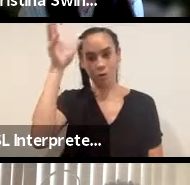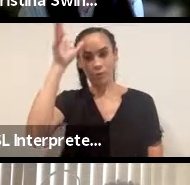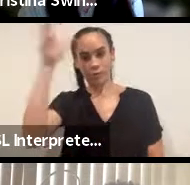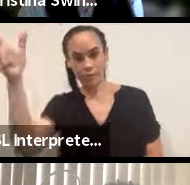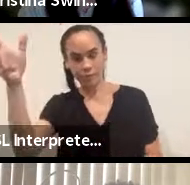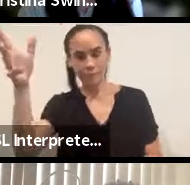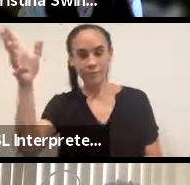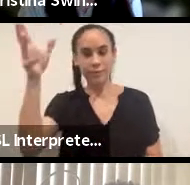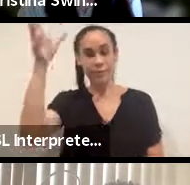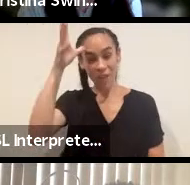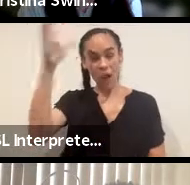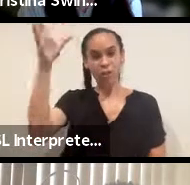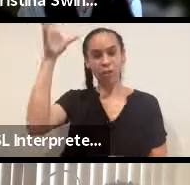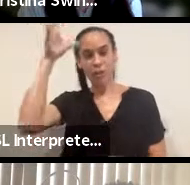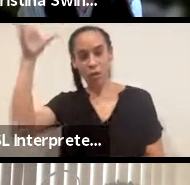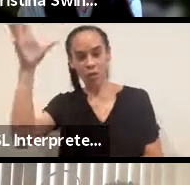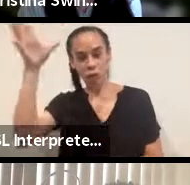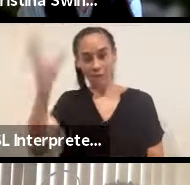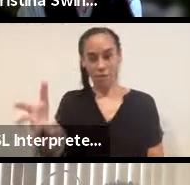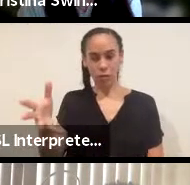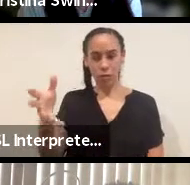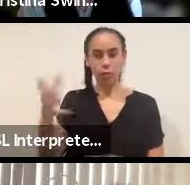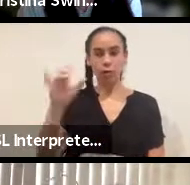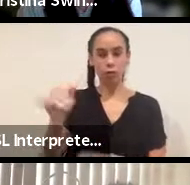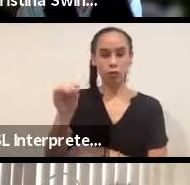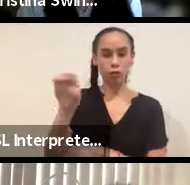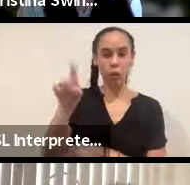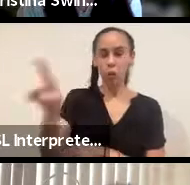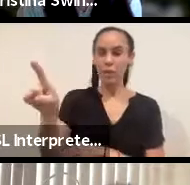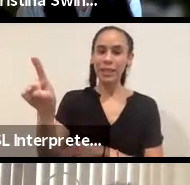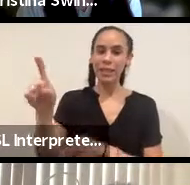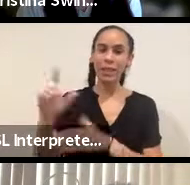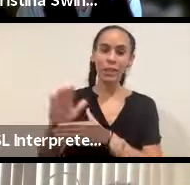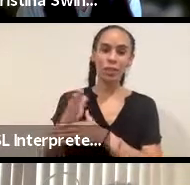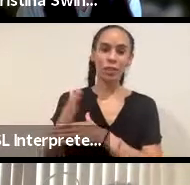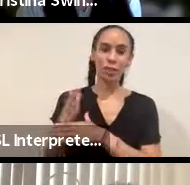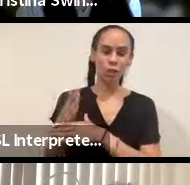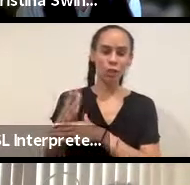who shared a century of wisdom with me before passing